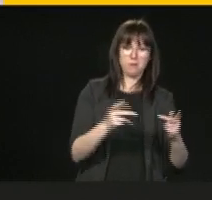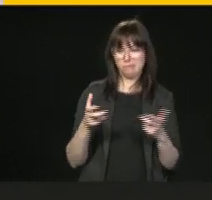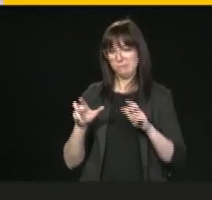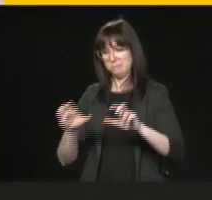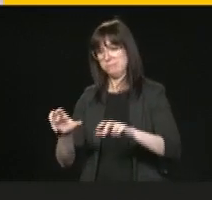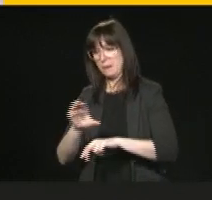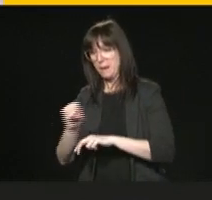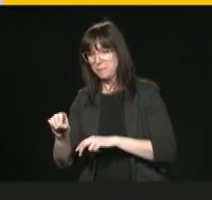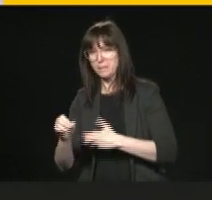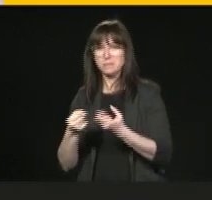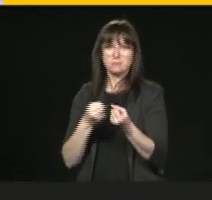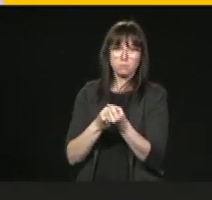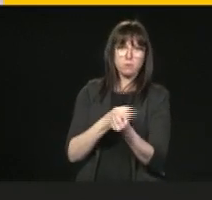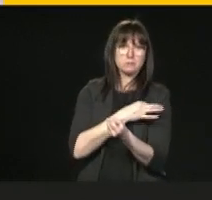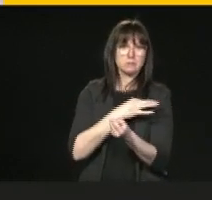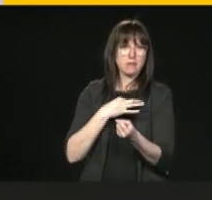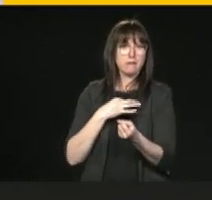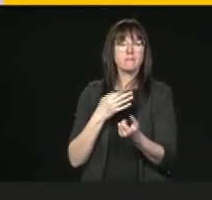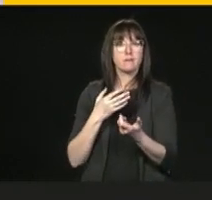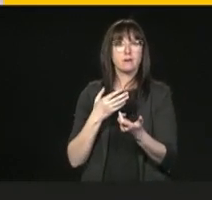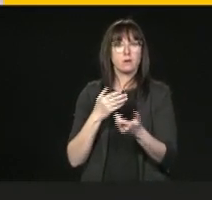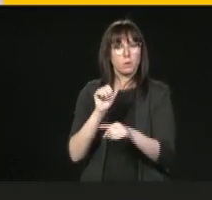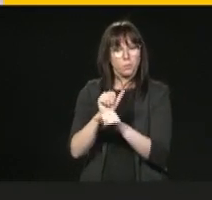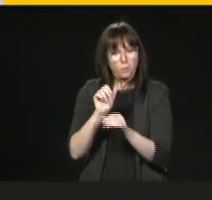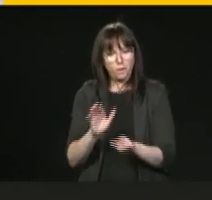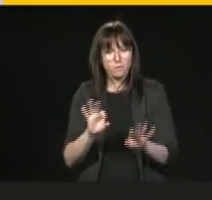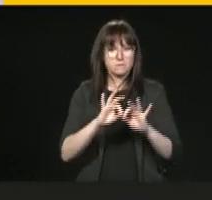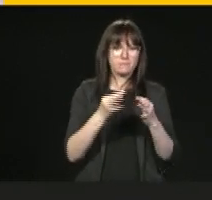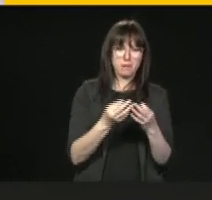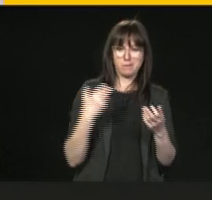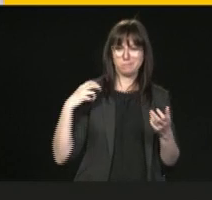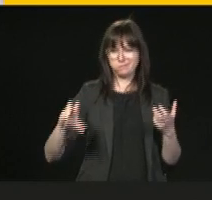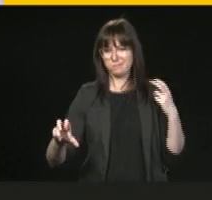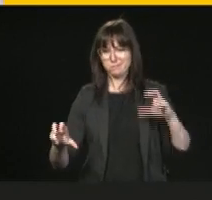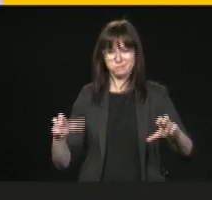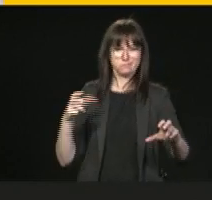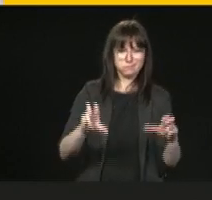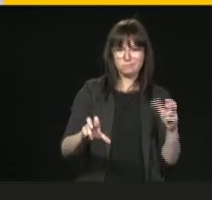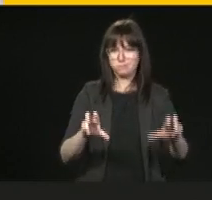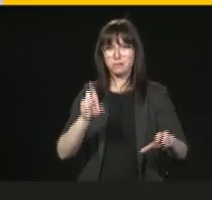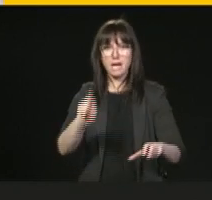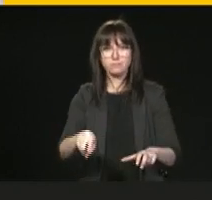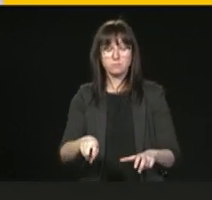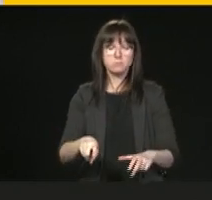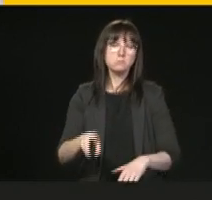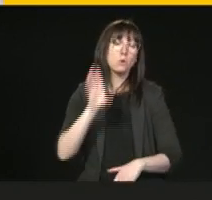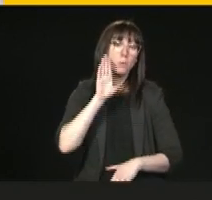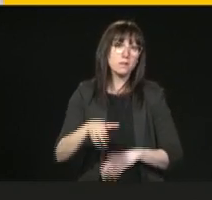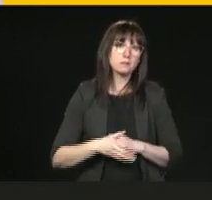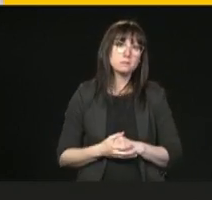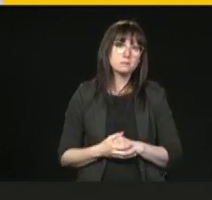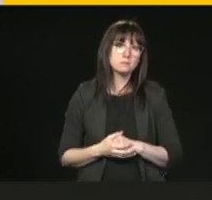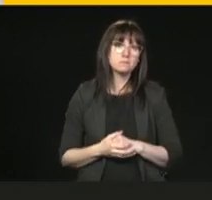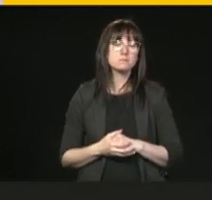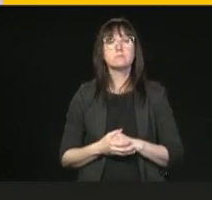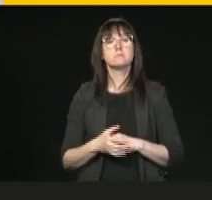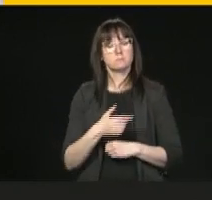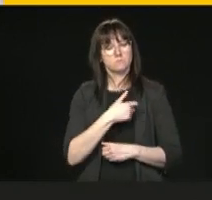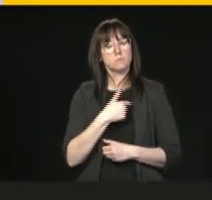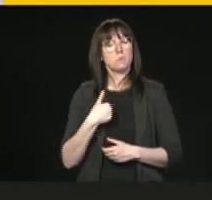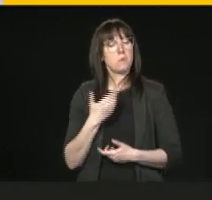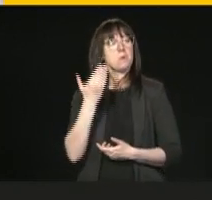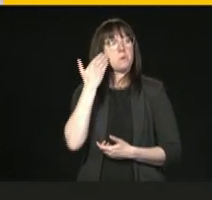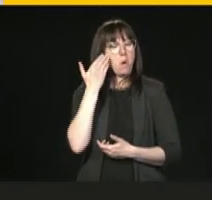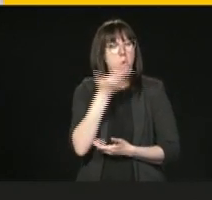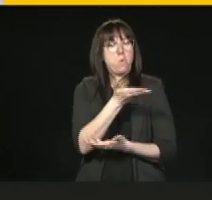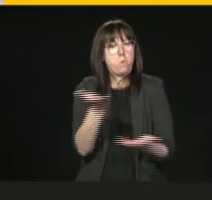employers, and particularly to help workers and their families. And that's exactly what we're doing. We are confident